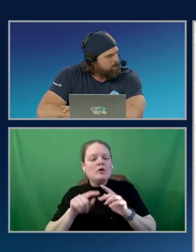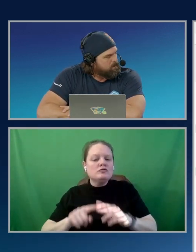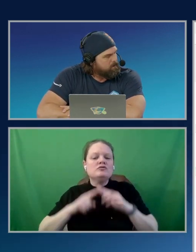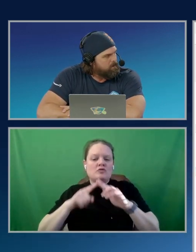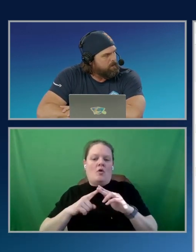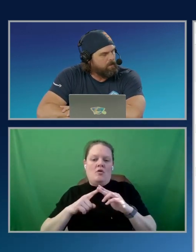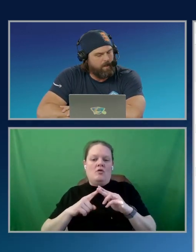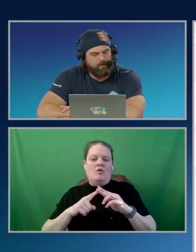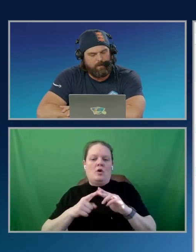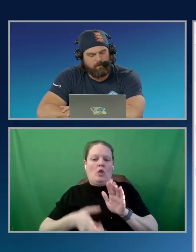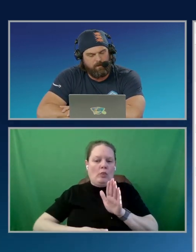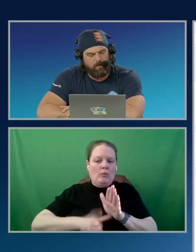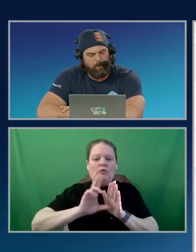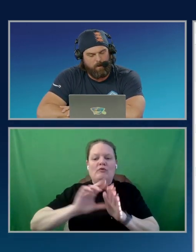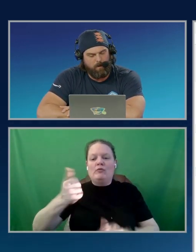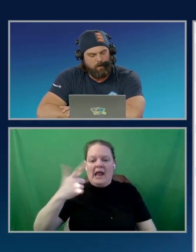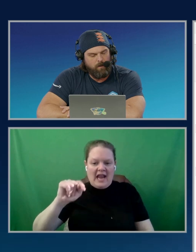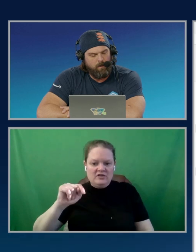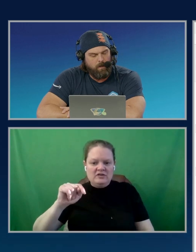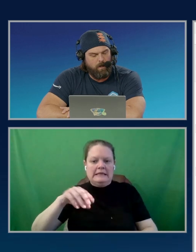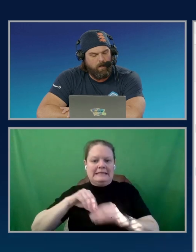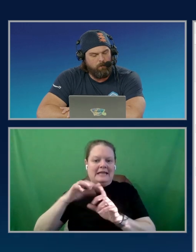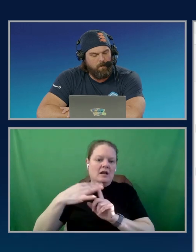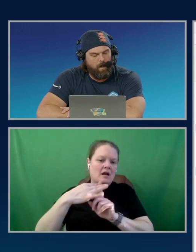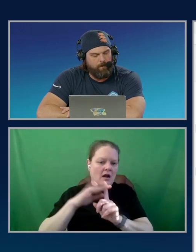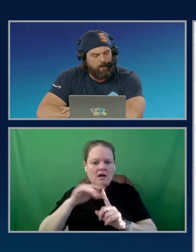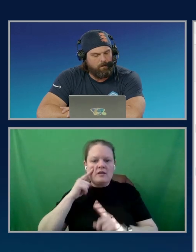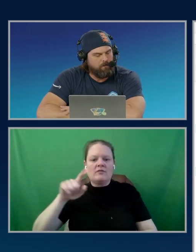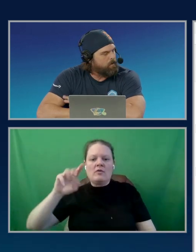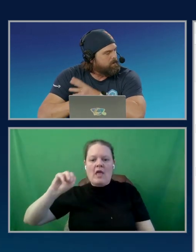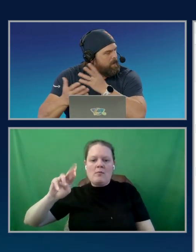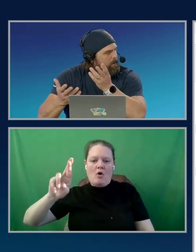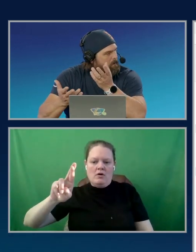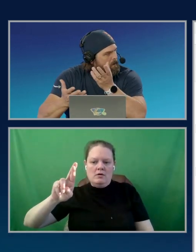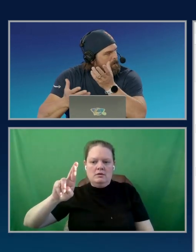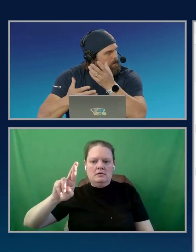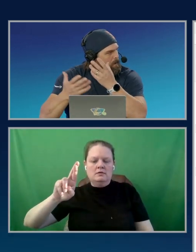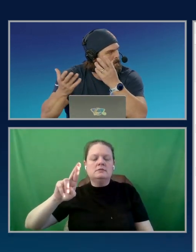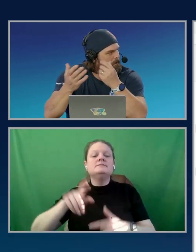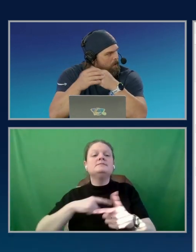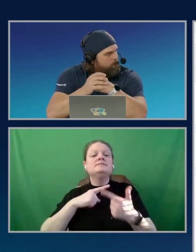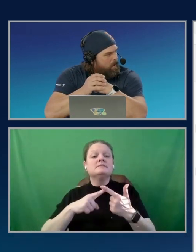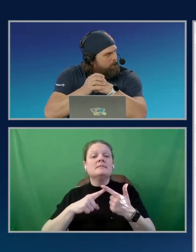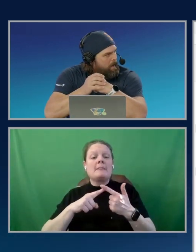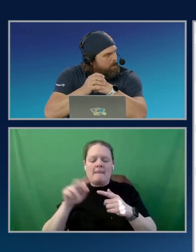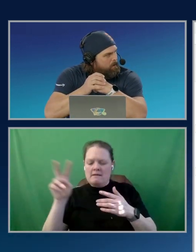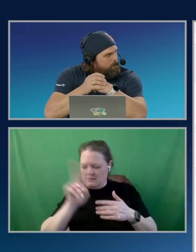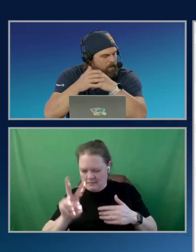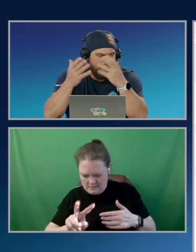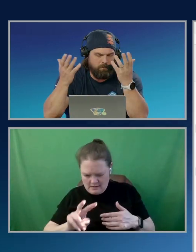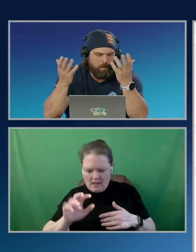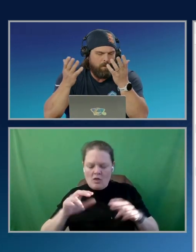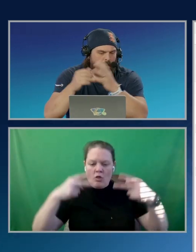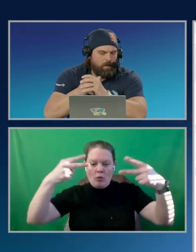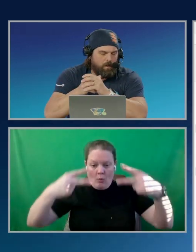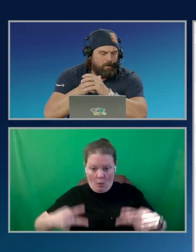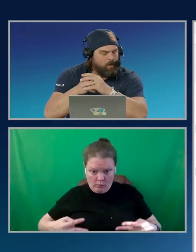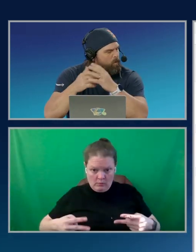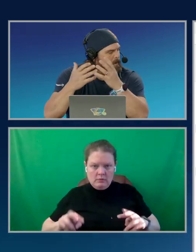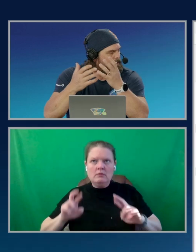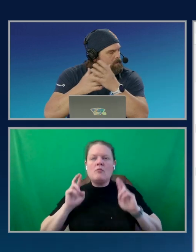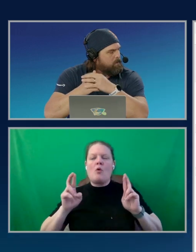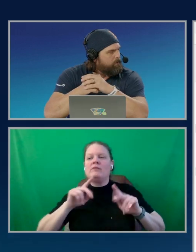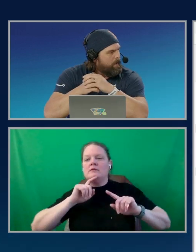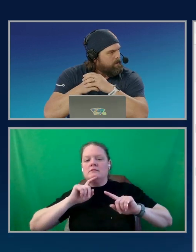review agent in context to this MR, and then go in to scan the code and hopefully come back with some